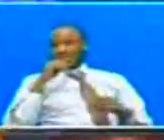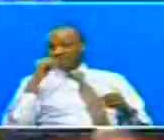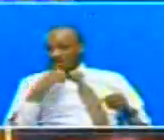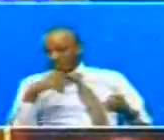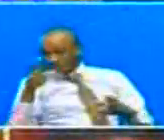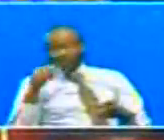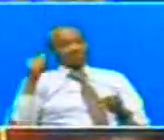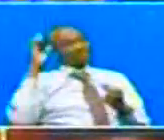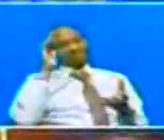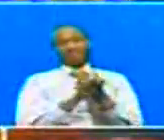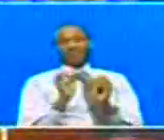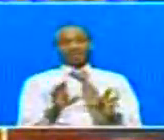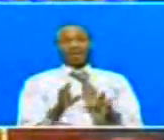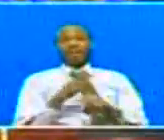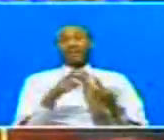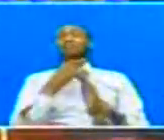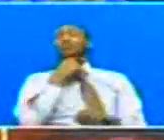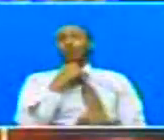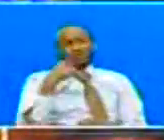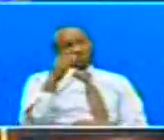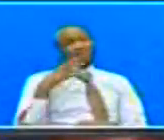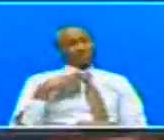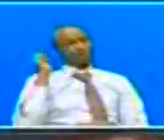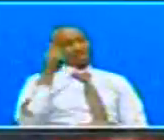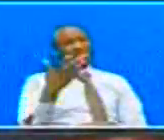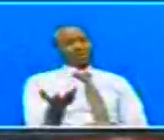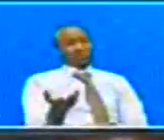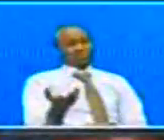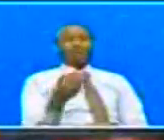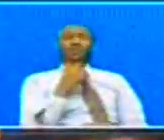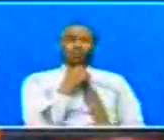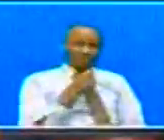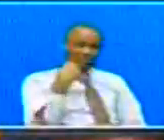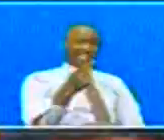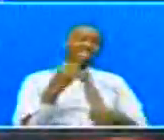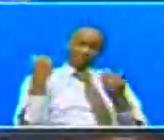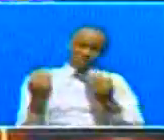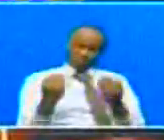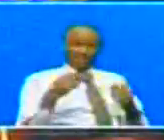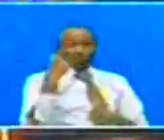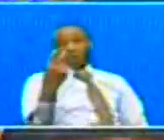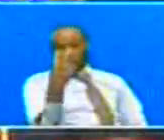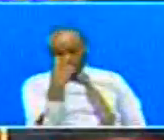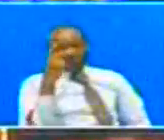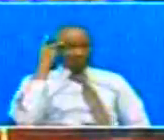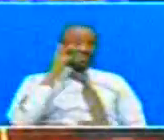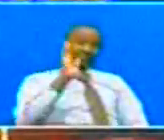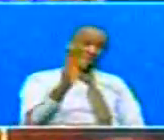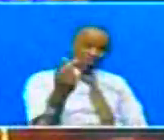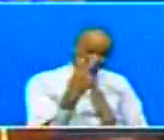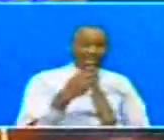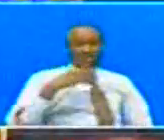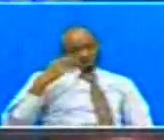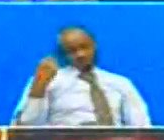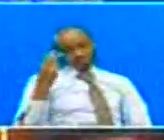out, I wouldn't have believed it. So what I want to tell the people of this country, what I want to tell the children who are watching and their parents who care